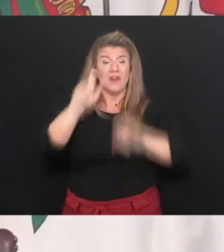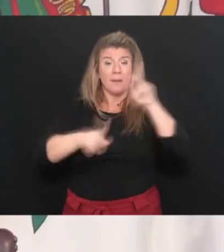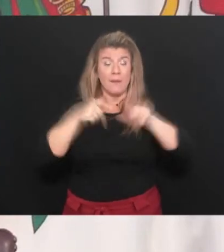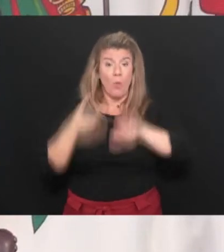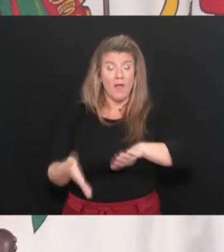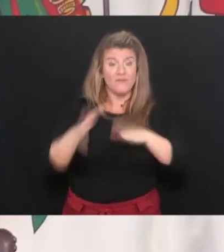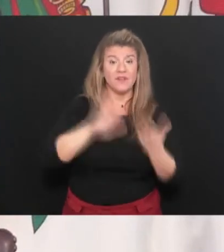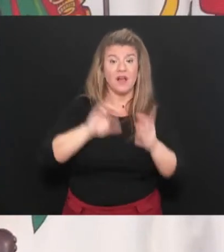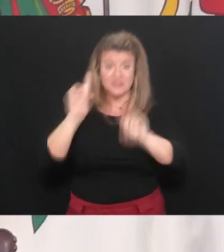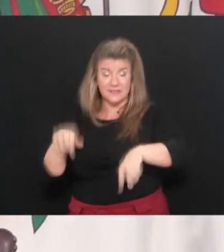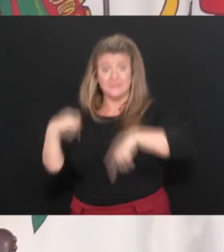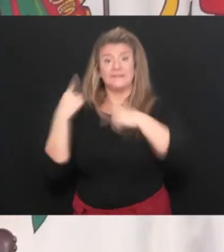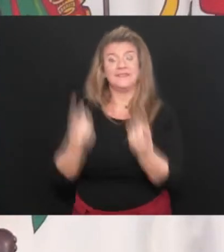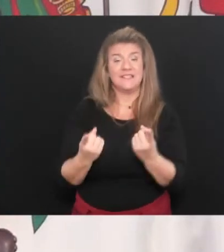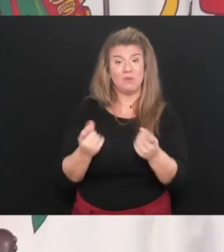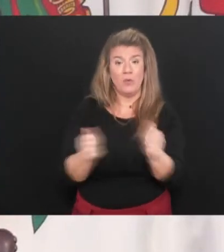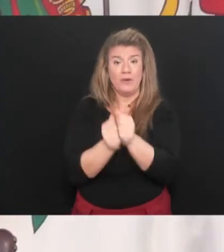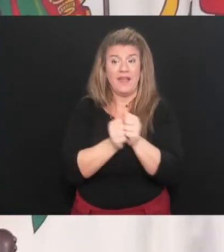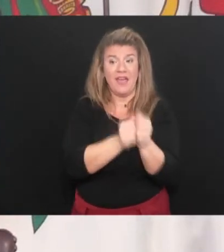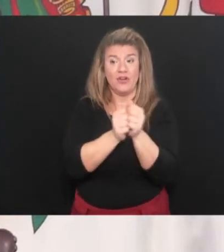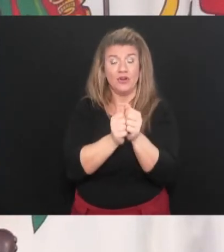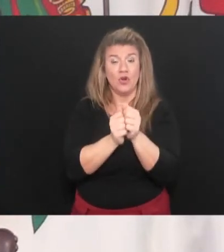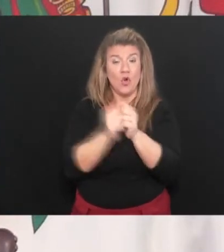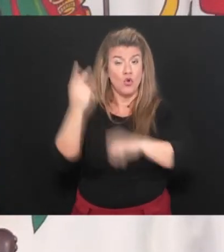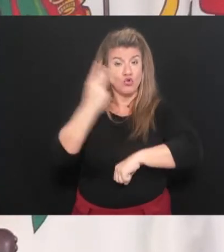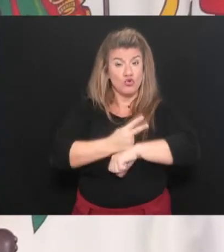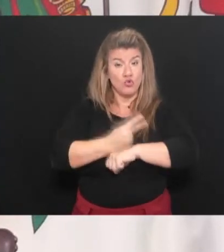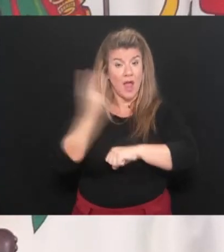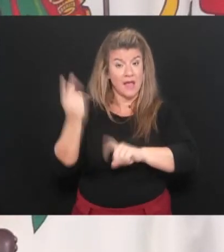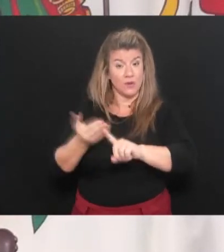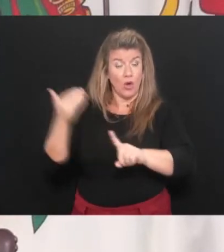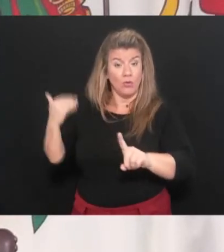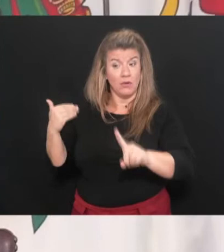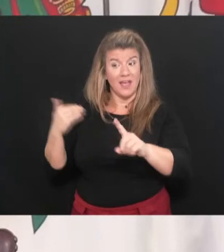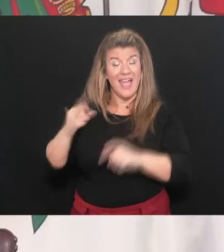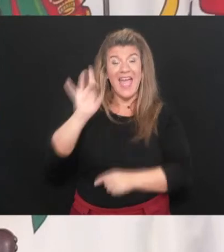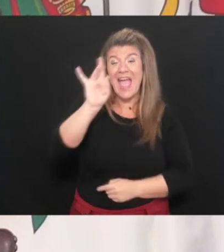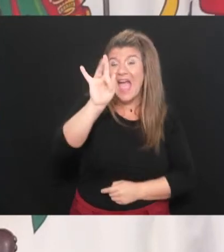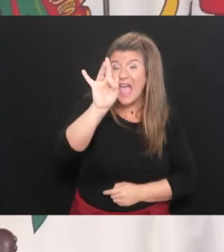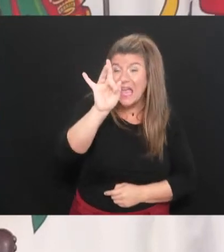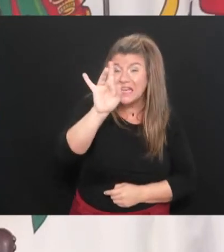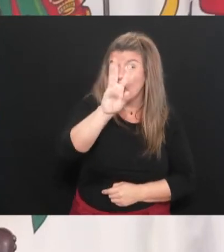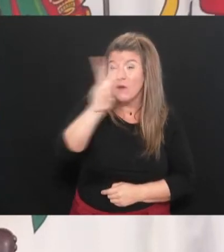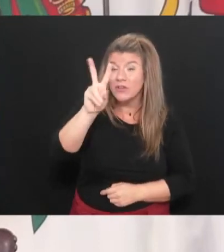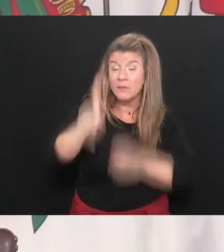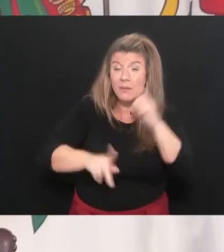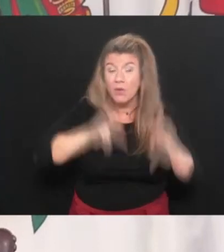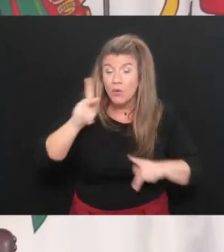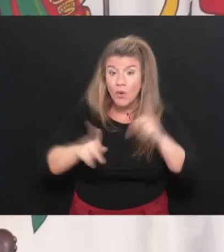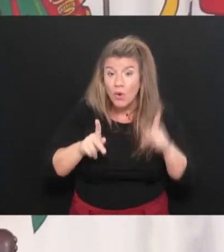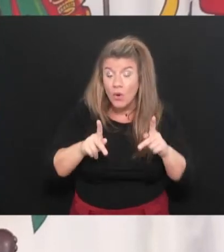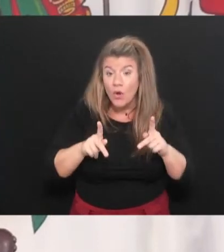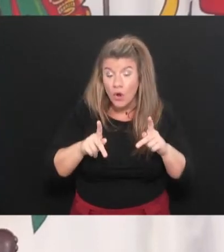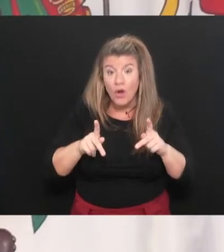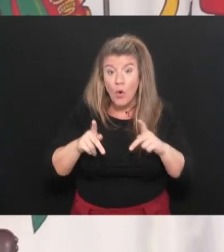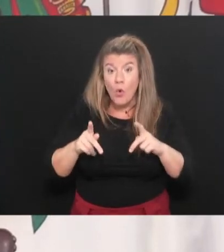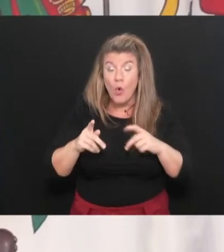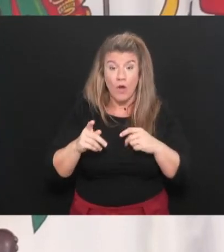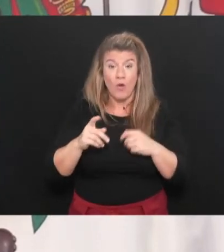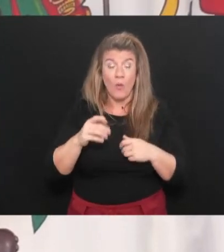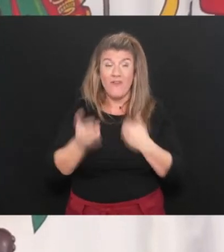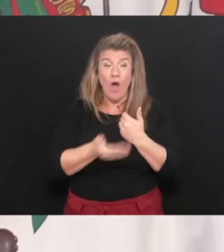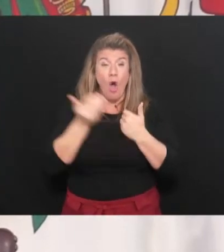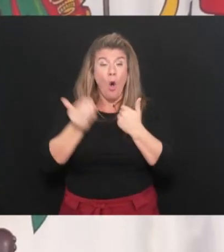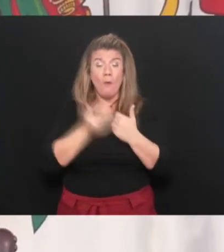time we were together. 2 days ago, 18 West Virginians we've lost, almost 2 Sago